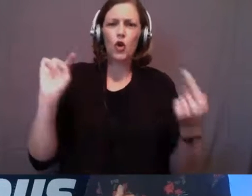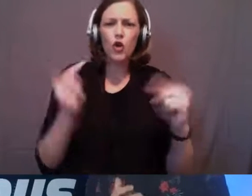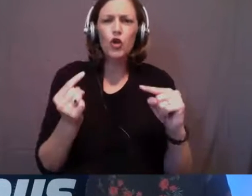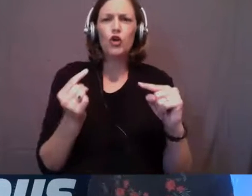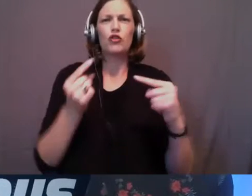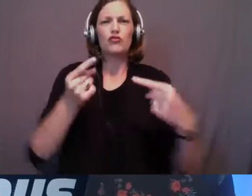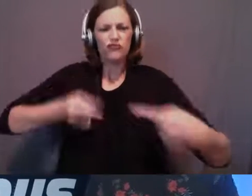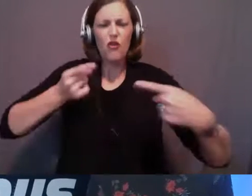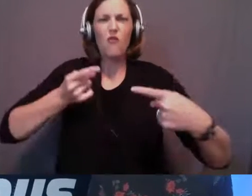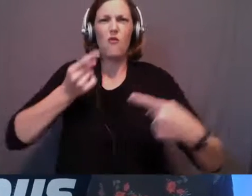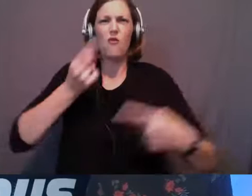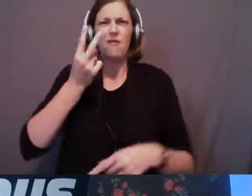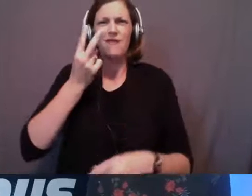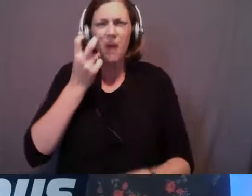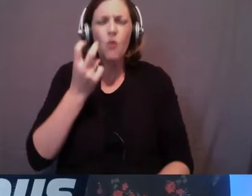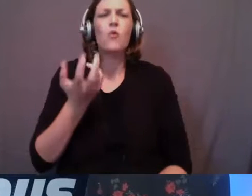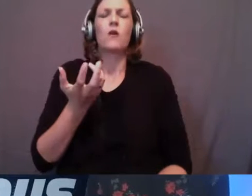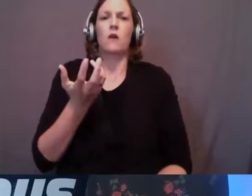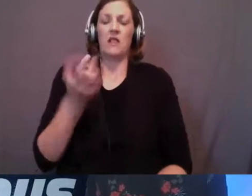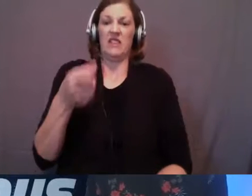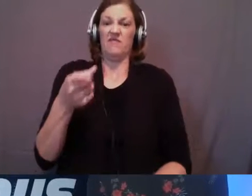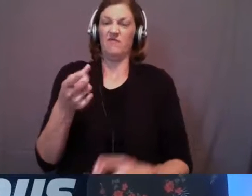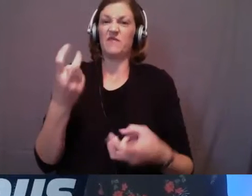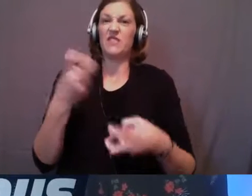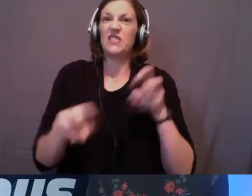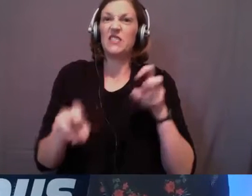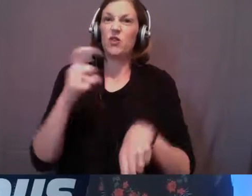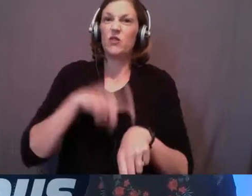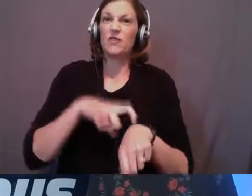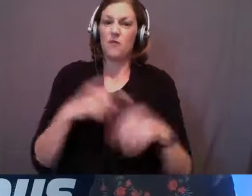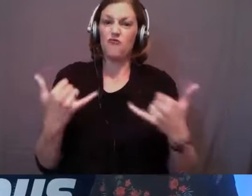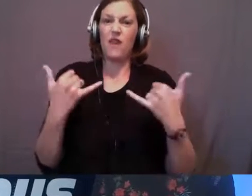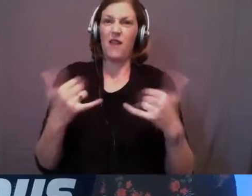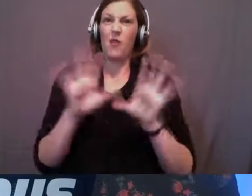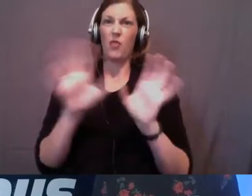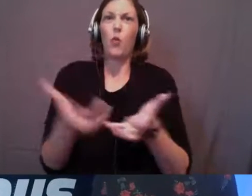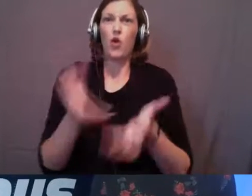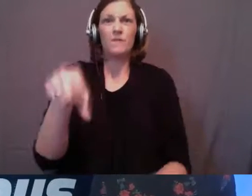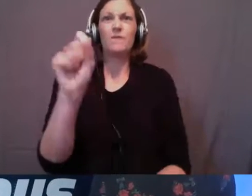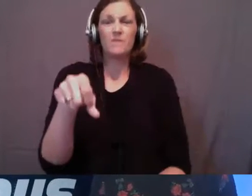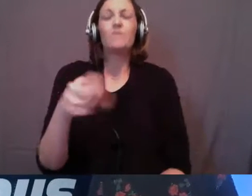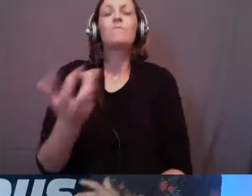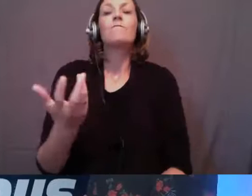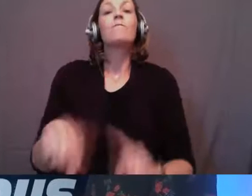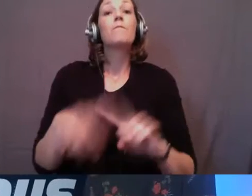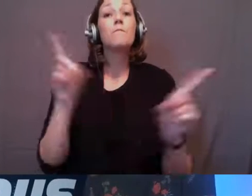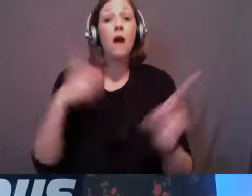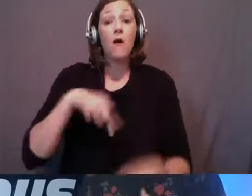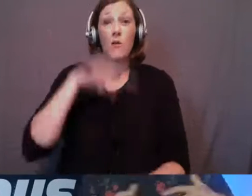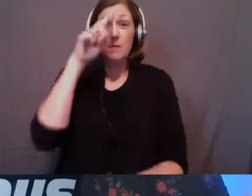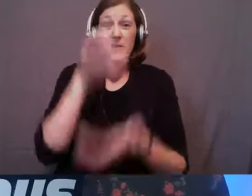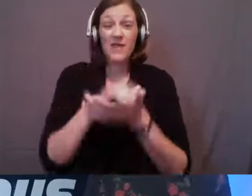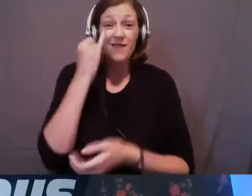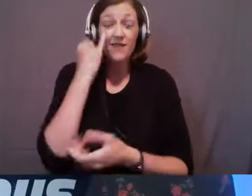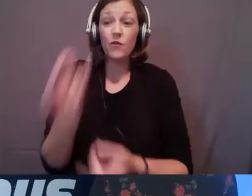a difficult time in our nation and our world. There's no doubt about that. But we believe that if you come authentically